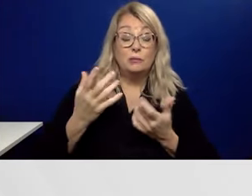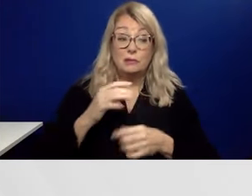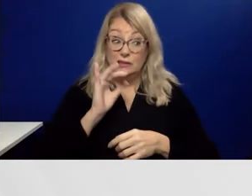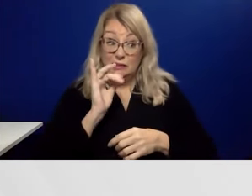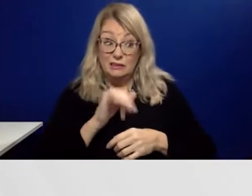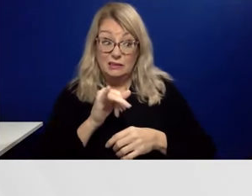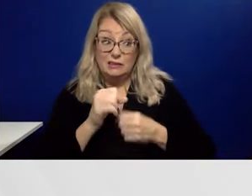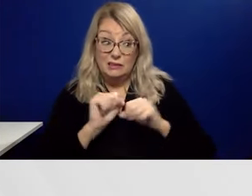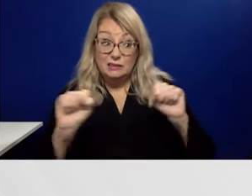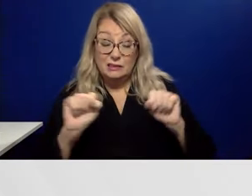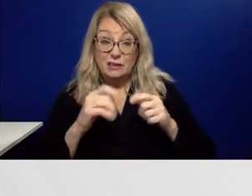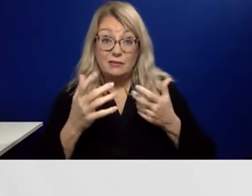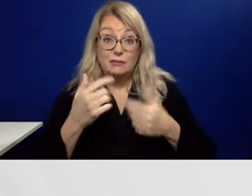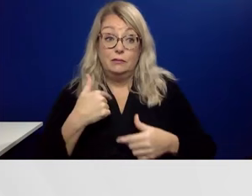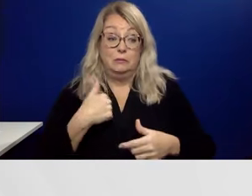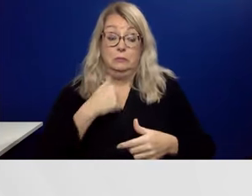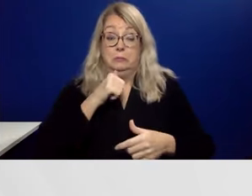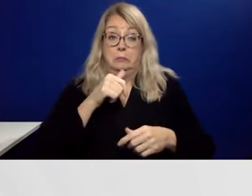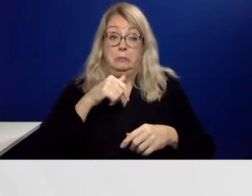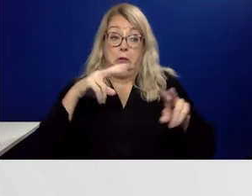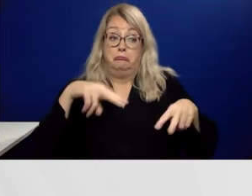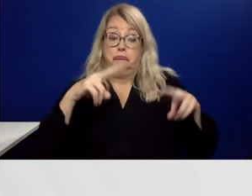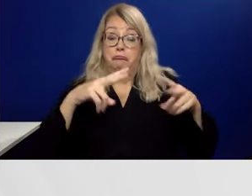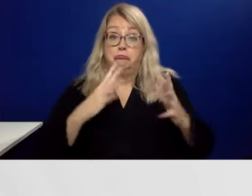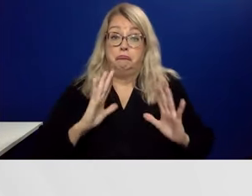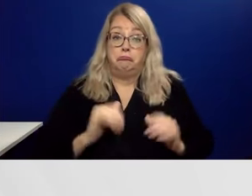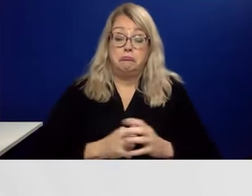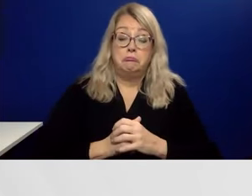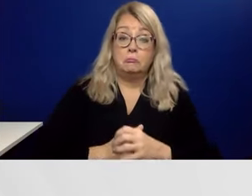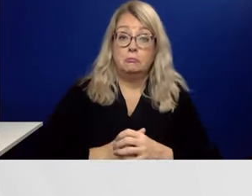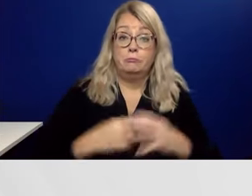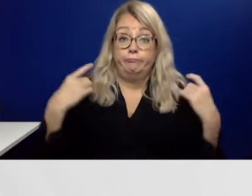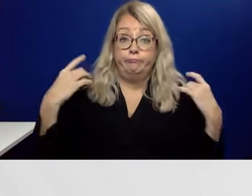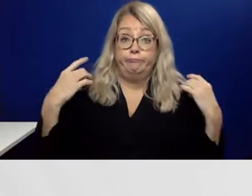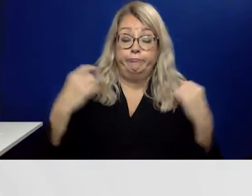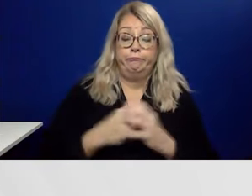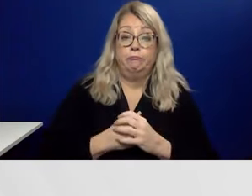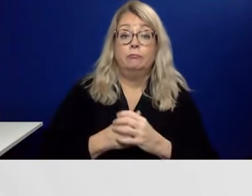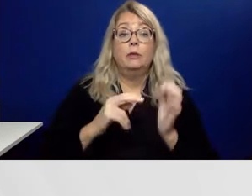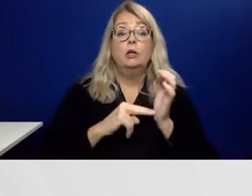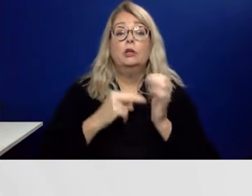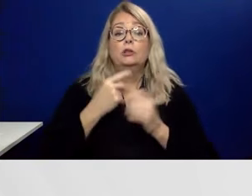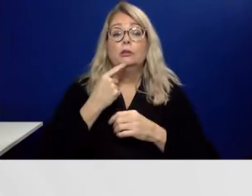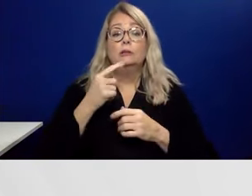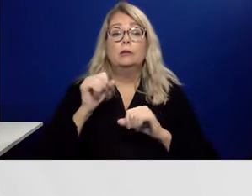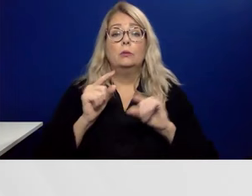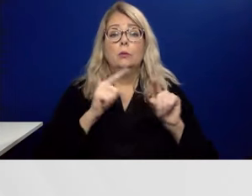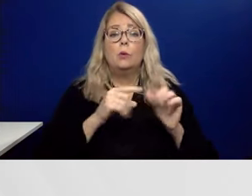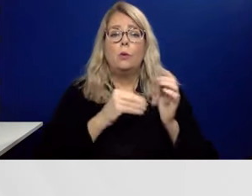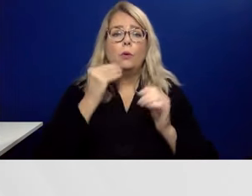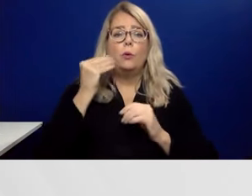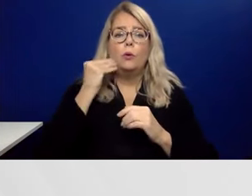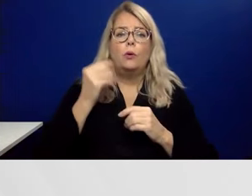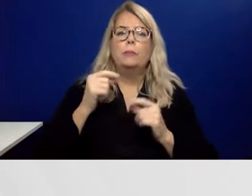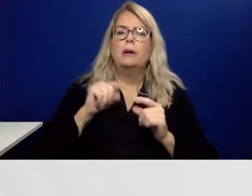judge that. People need to make ends meet. This nurse said she'd go to the home, and the patient said, let's go